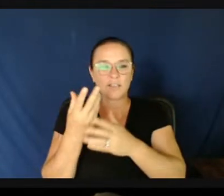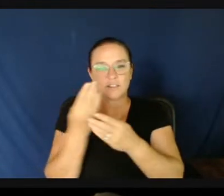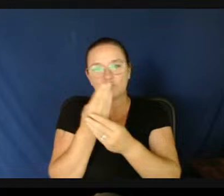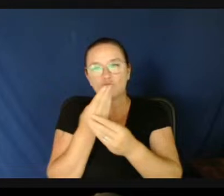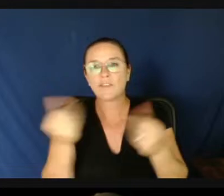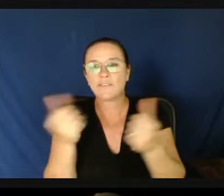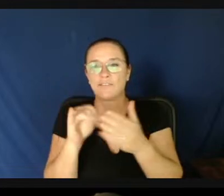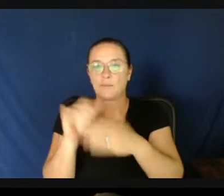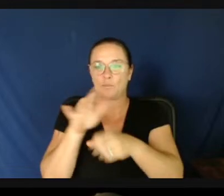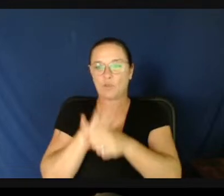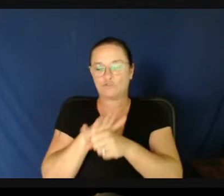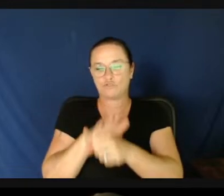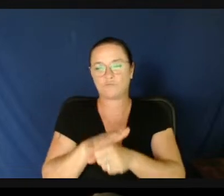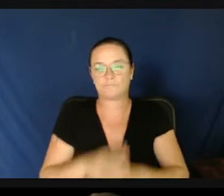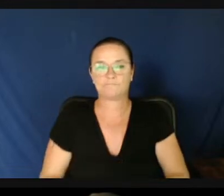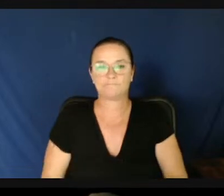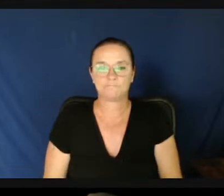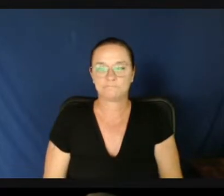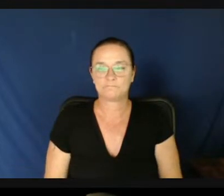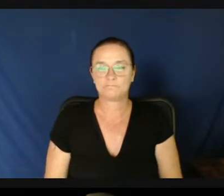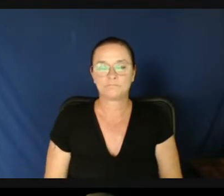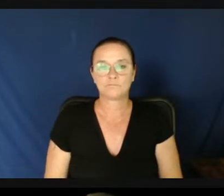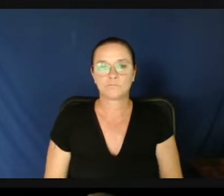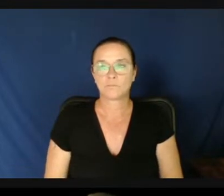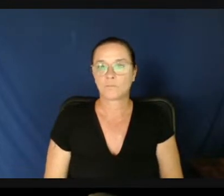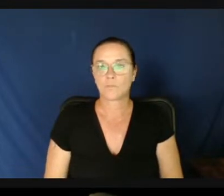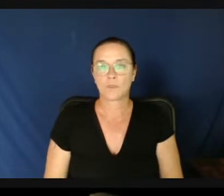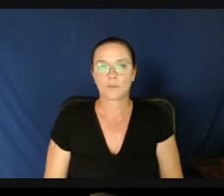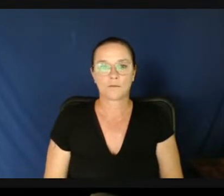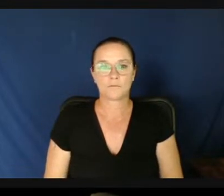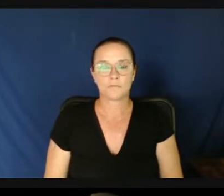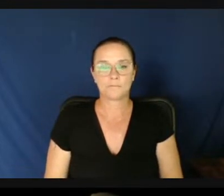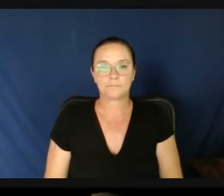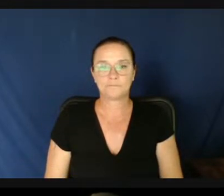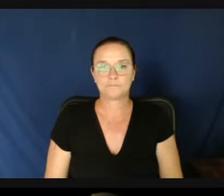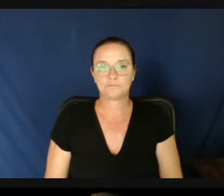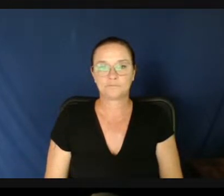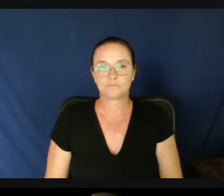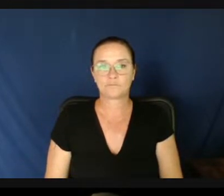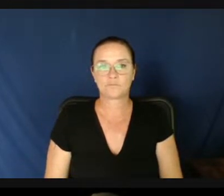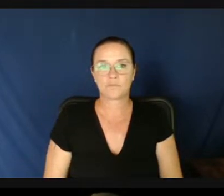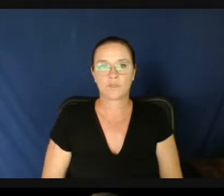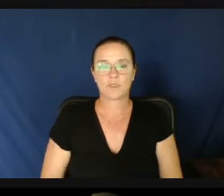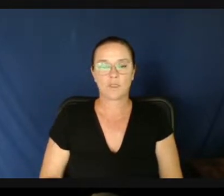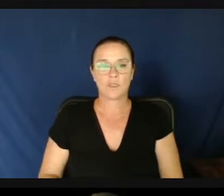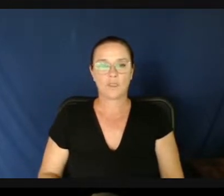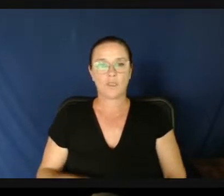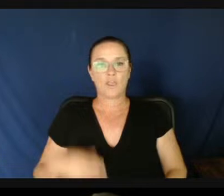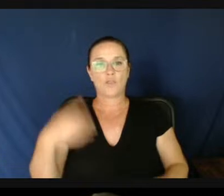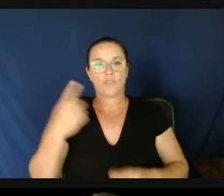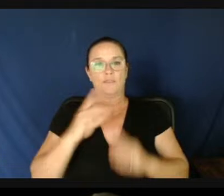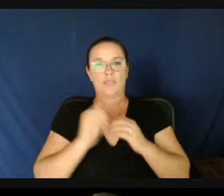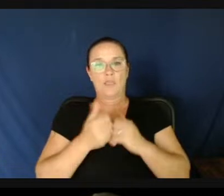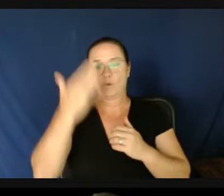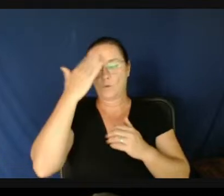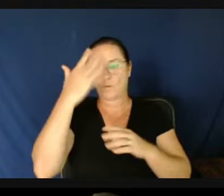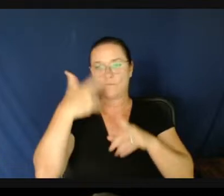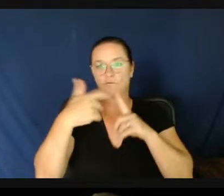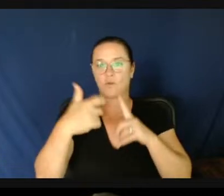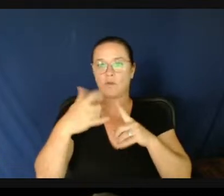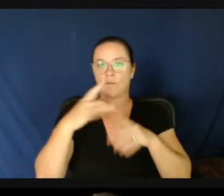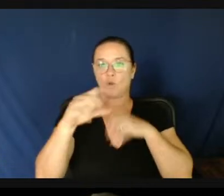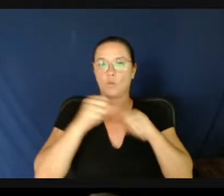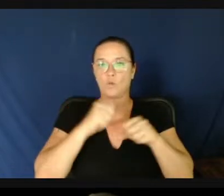stated before. And so here is how we can note that over the last year, earthquakes per week.